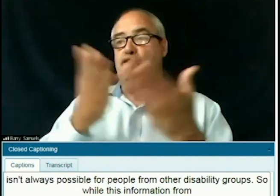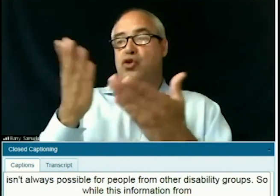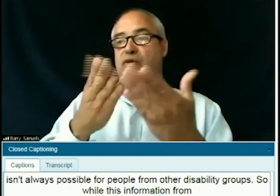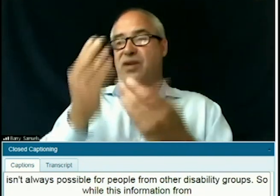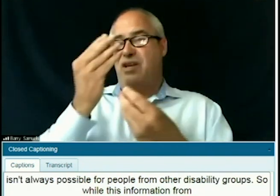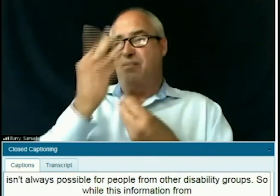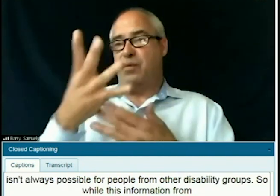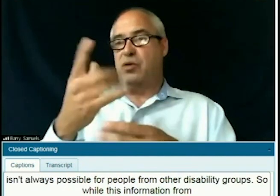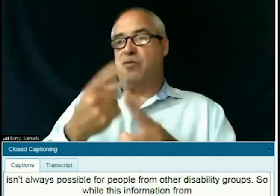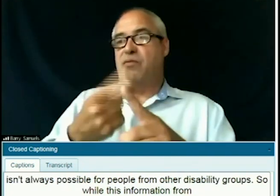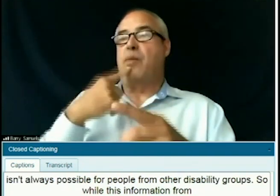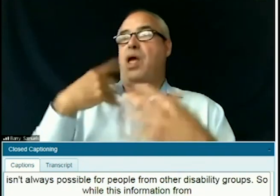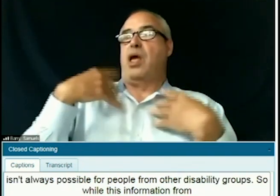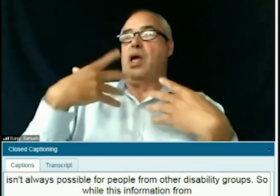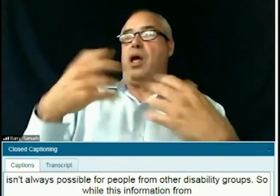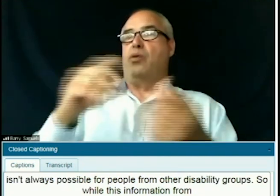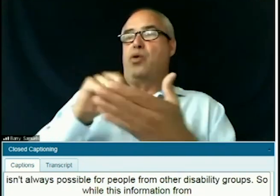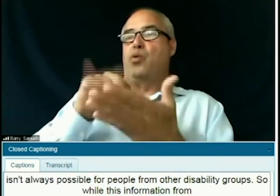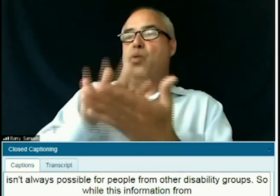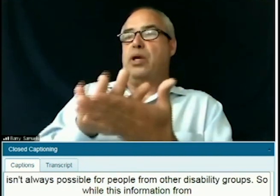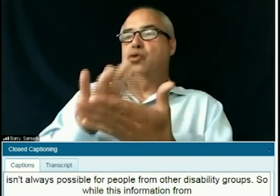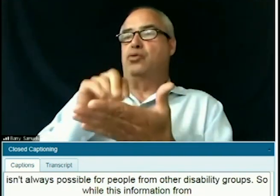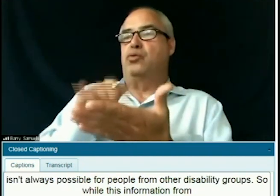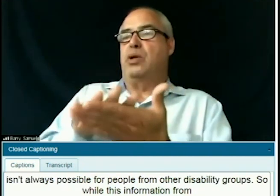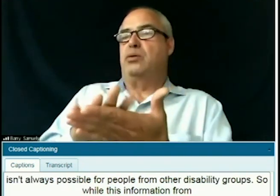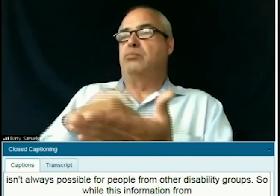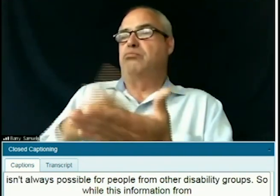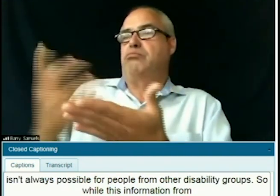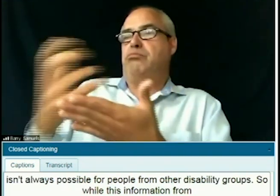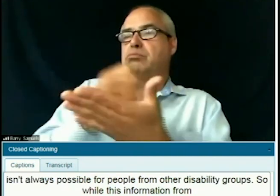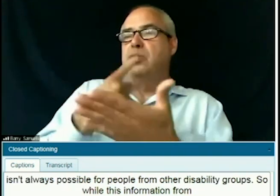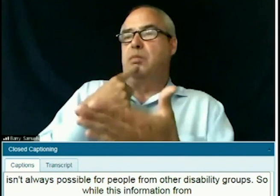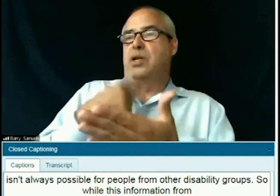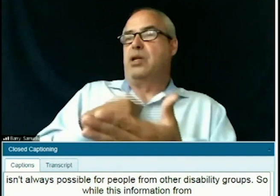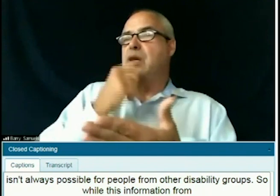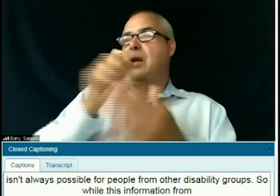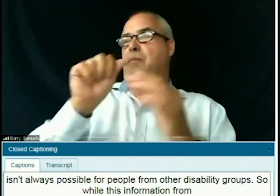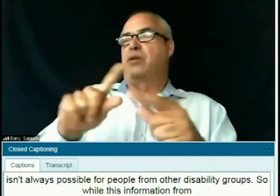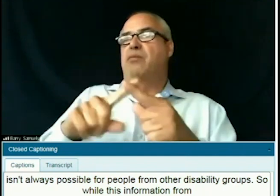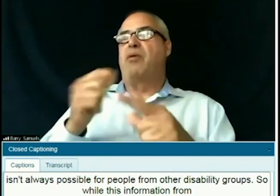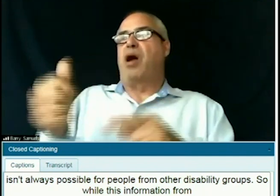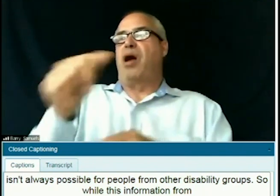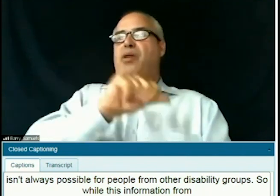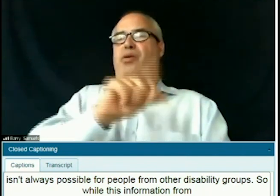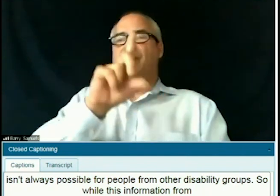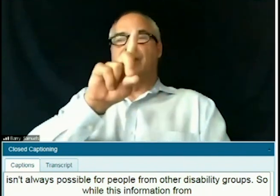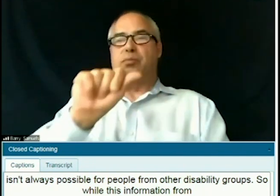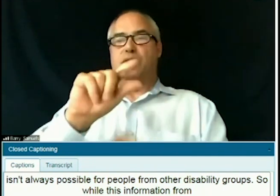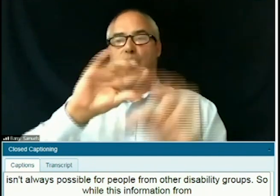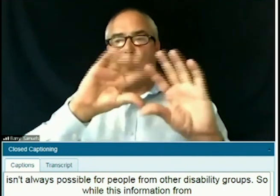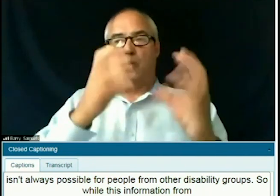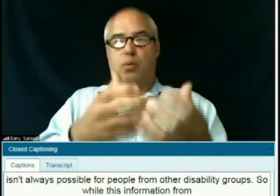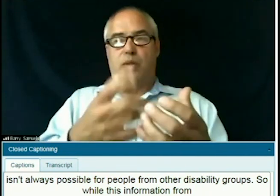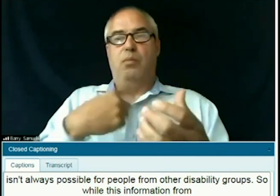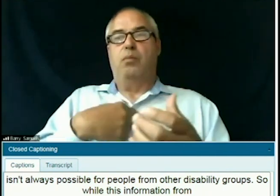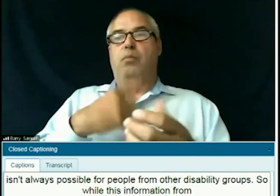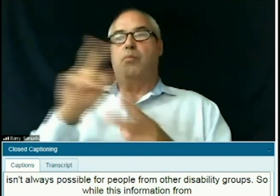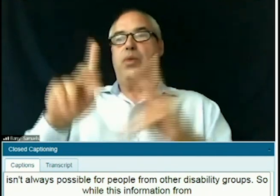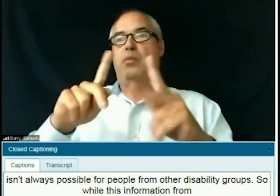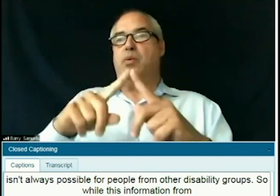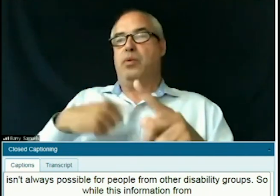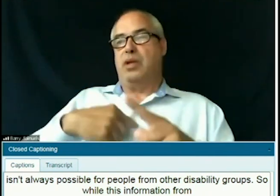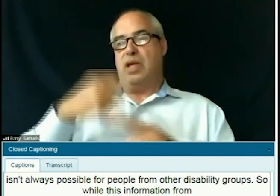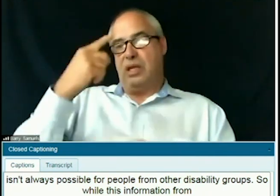information from health records, which isn't always possible for people from other disability groups. So while this information from people with intellectual